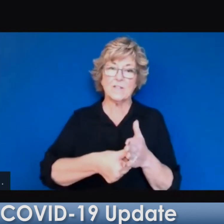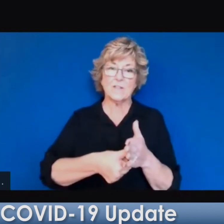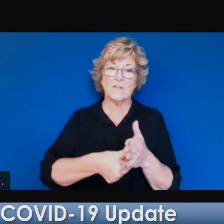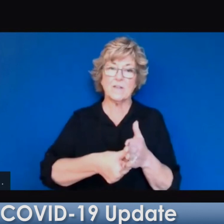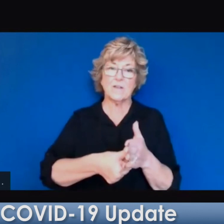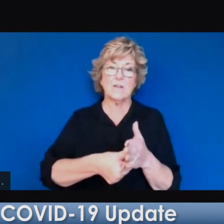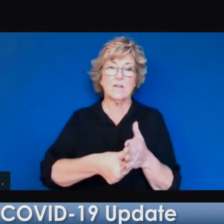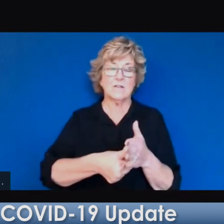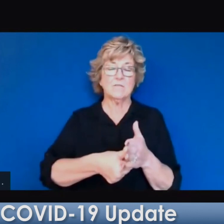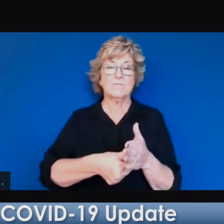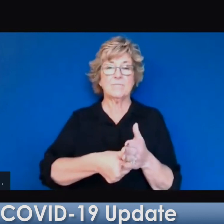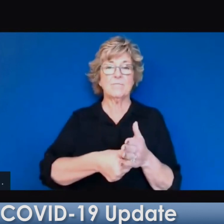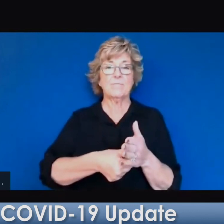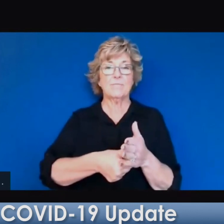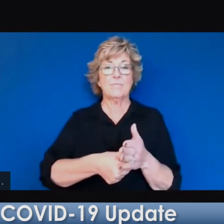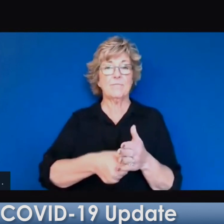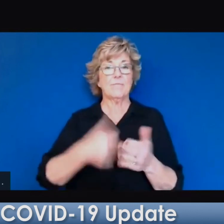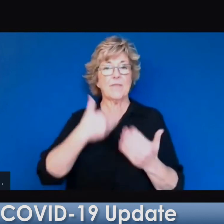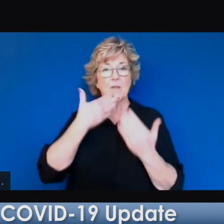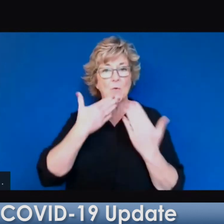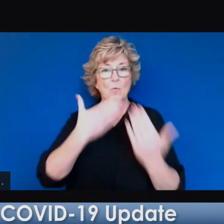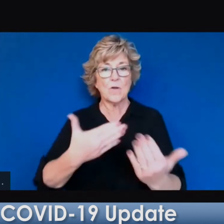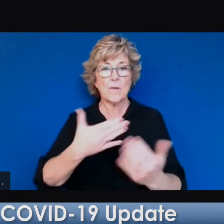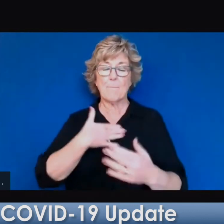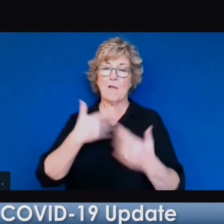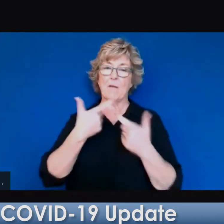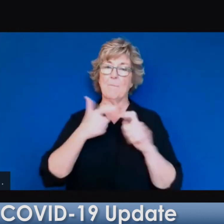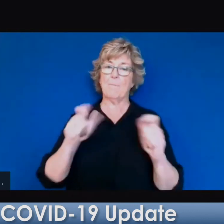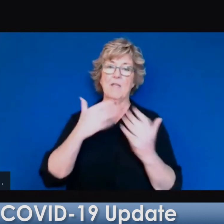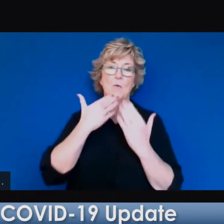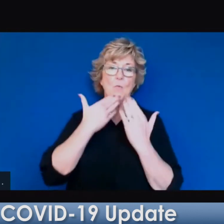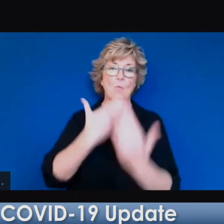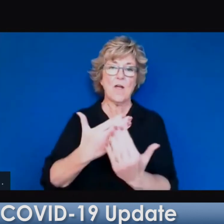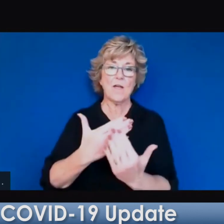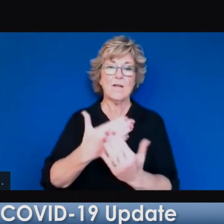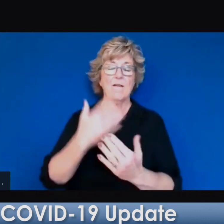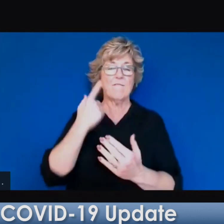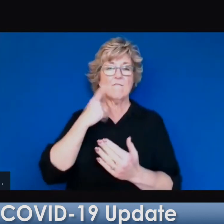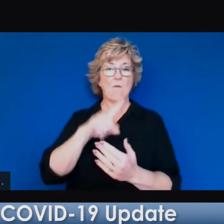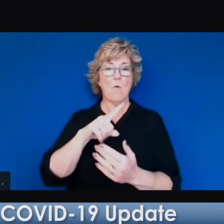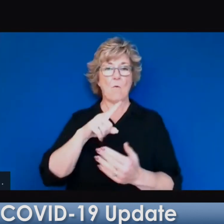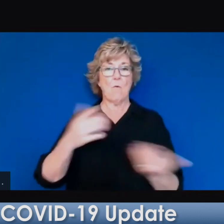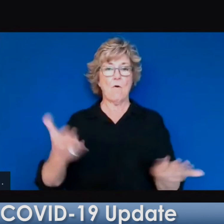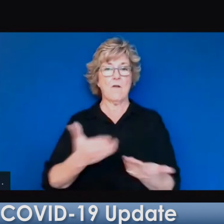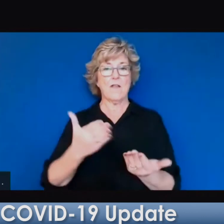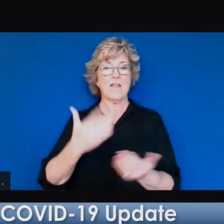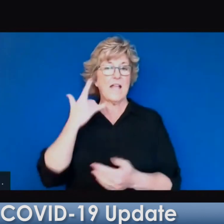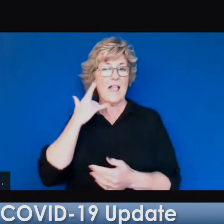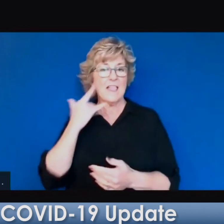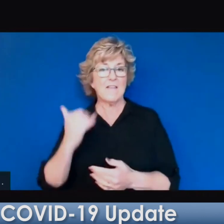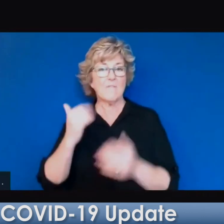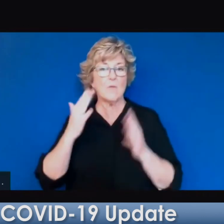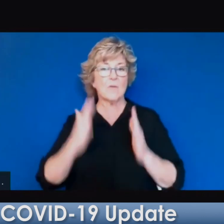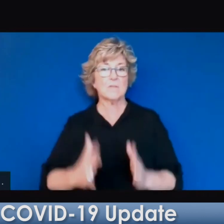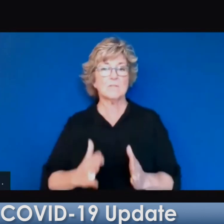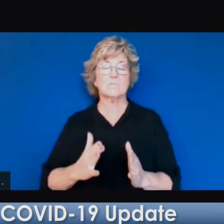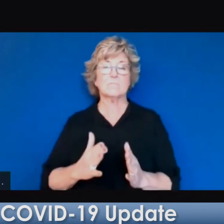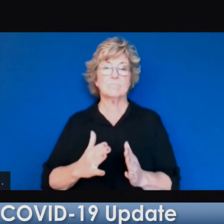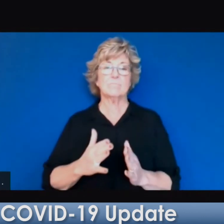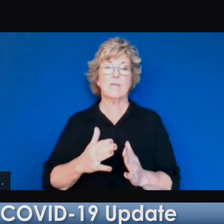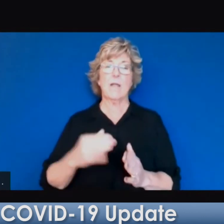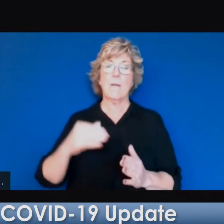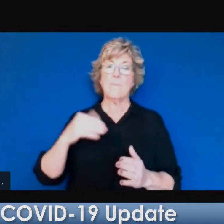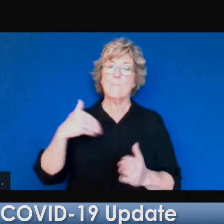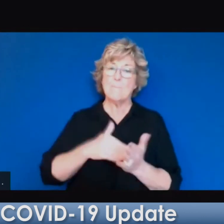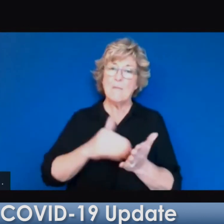upon people enough our gratitude, my gratitude on behalf of the state for the millions of people that will